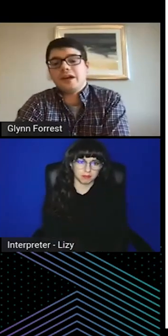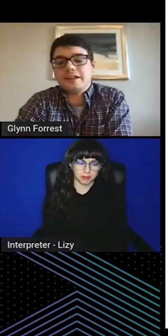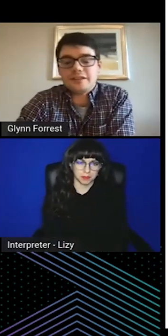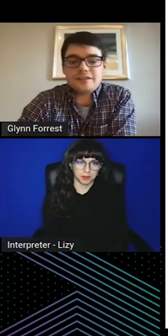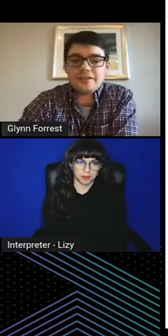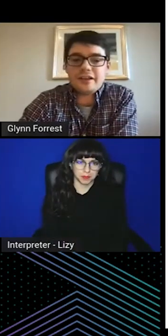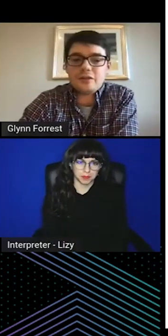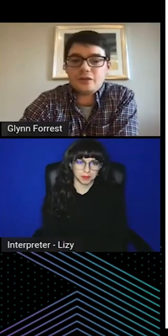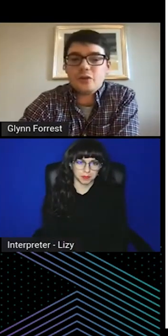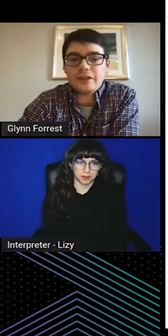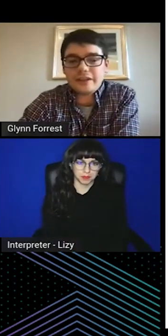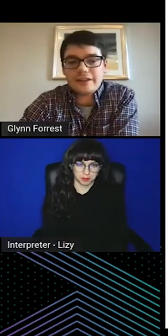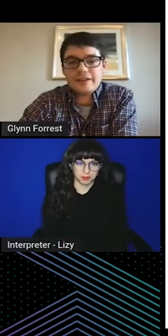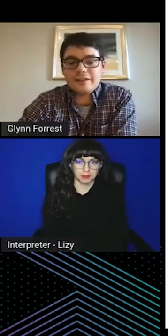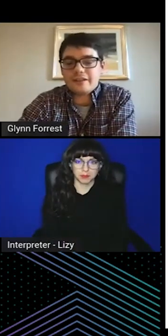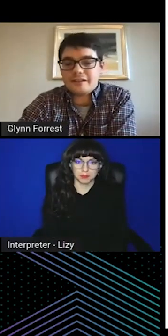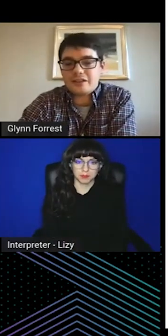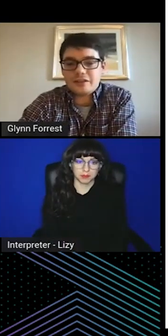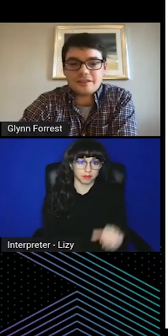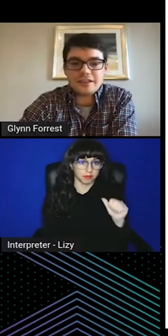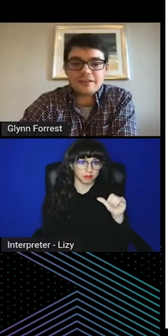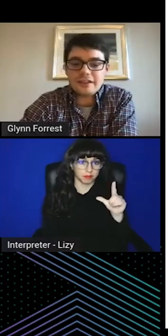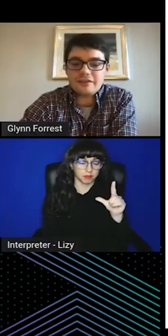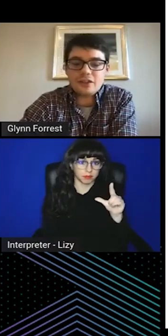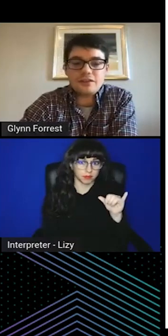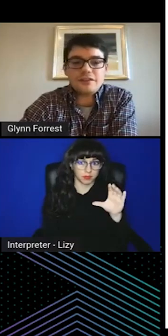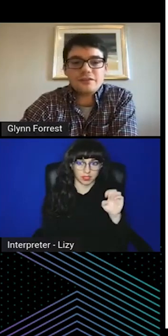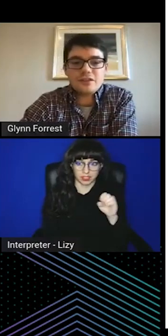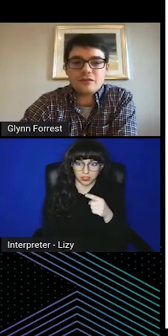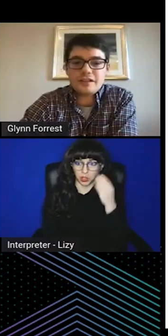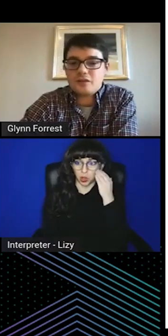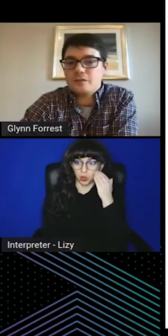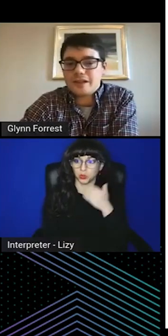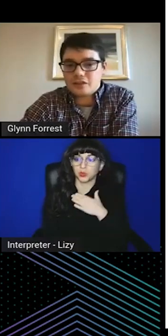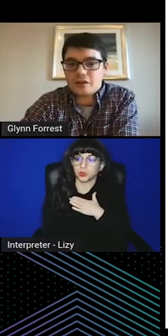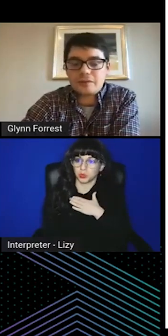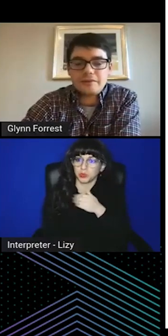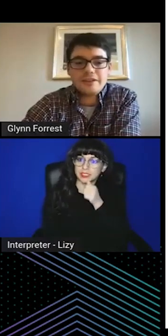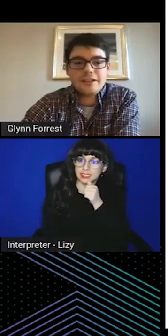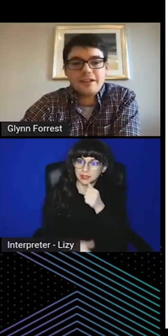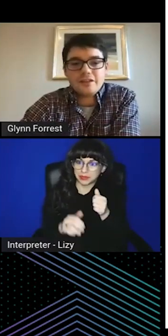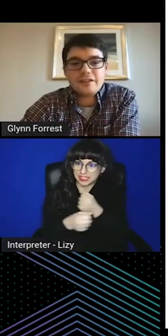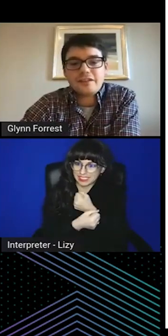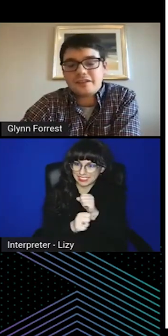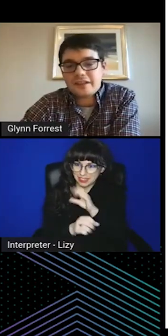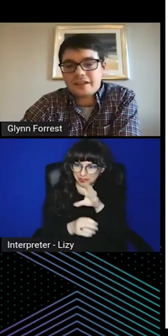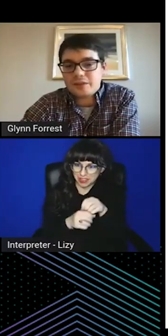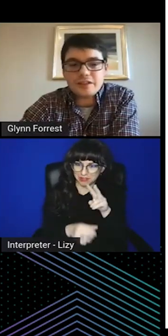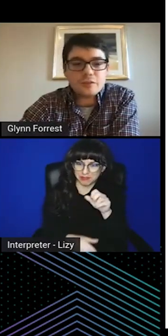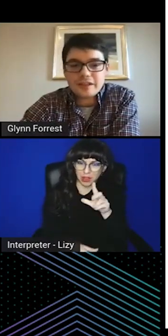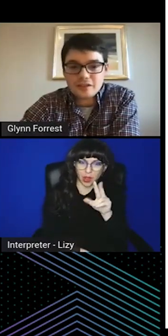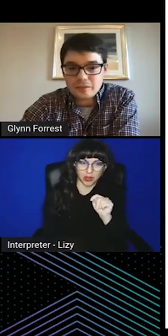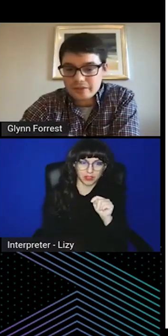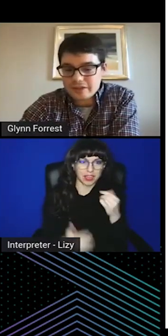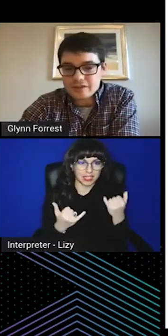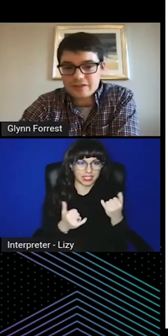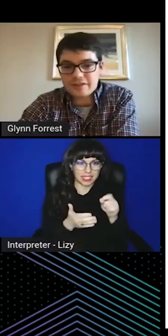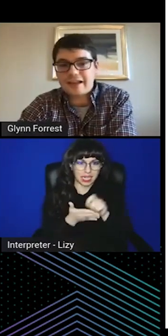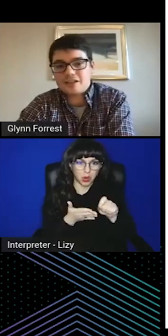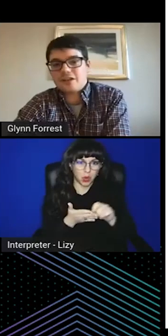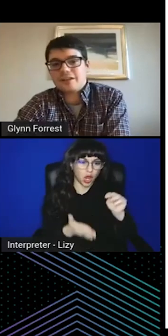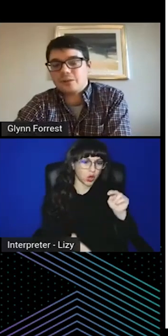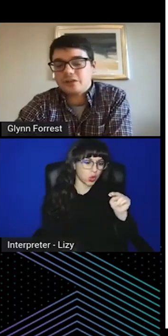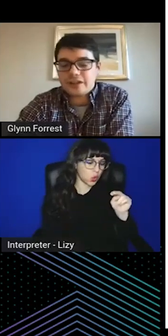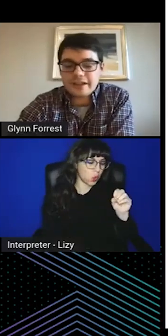So Alice, now knowing that the secret is safely in Vault, she writes a Nomad job. Now this isn't a complete Nomad job, but here's